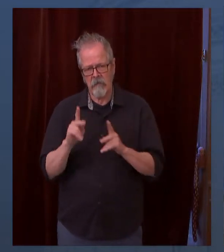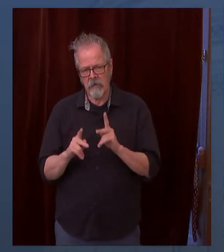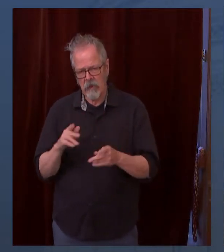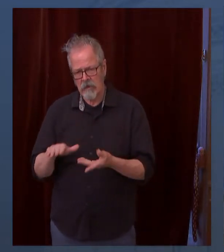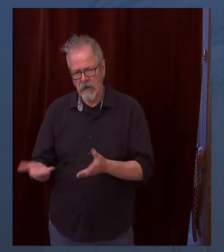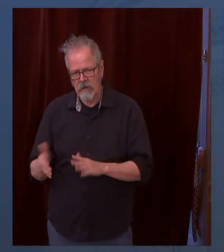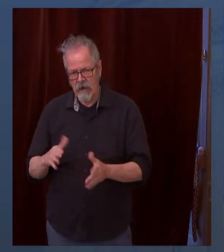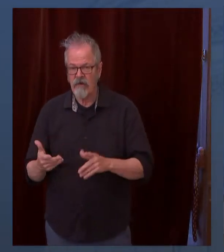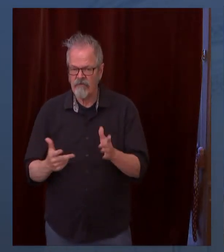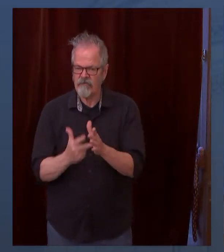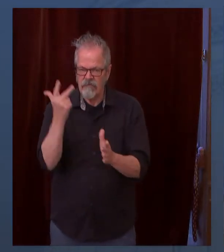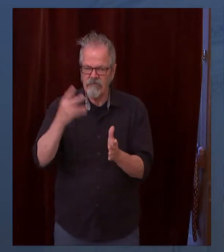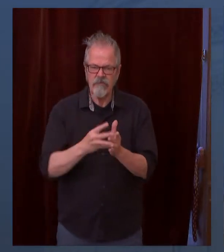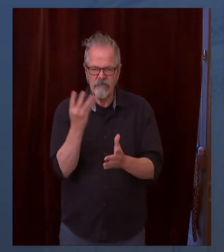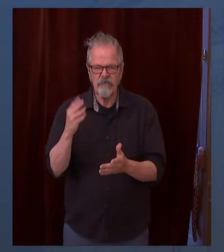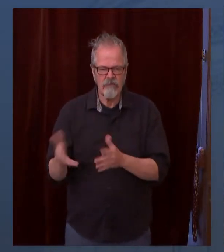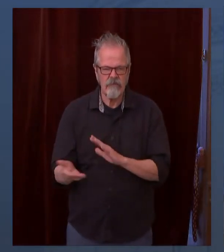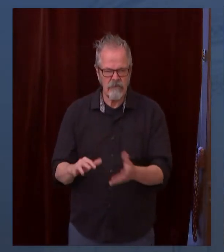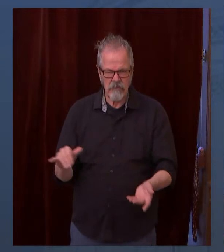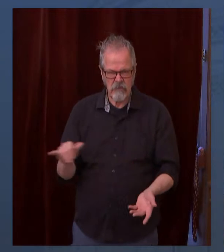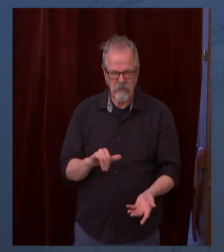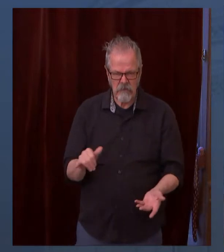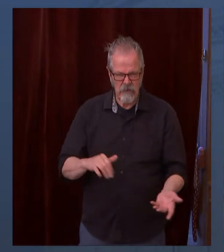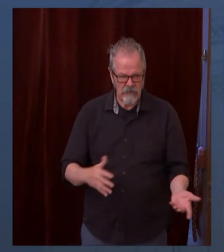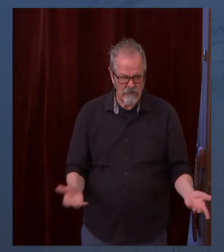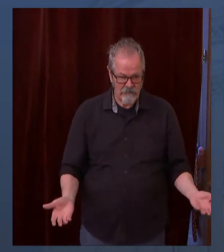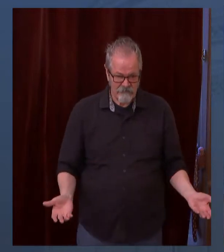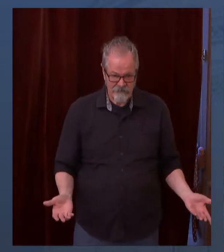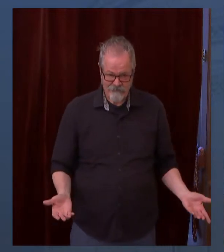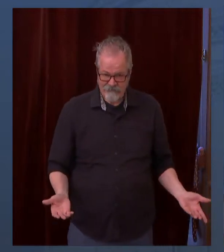of thousands of lives they lost for a heartbeat.